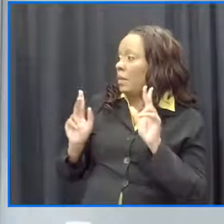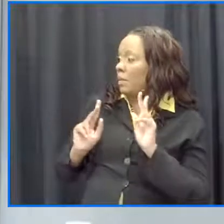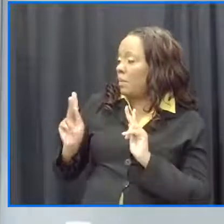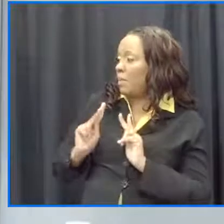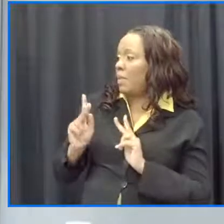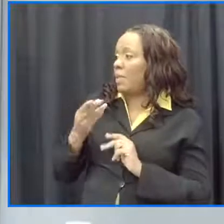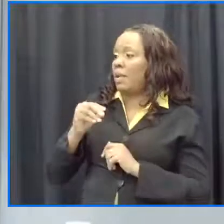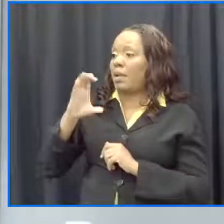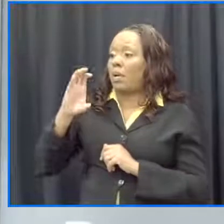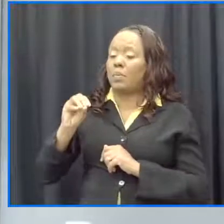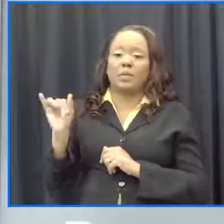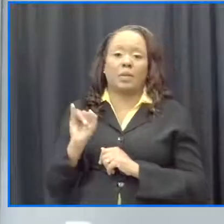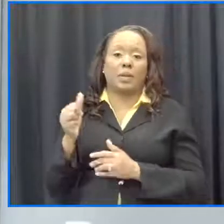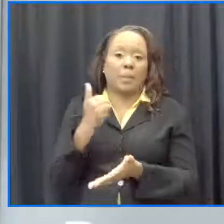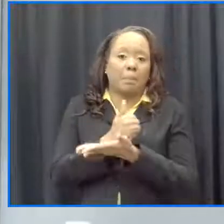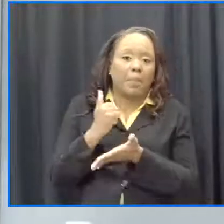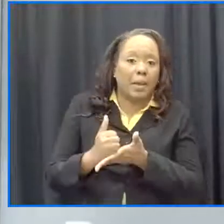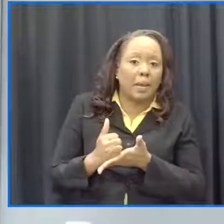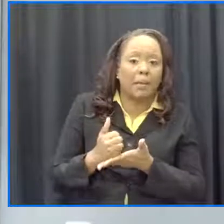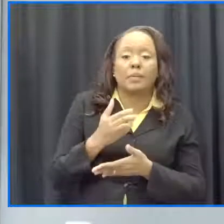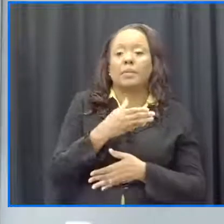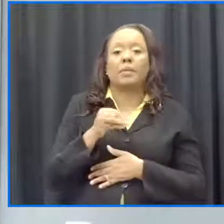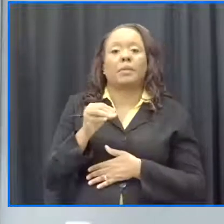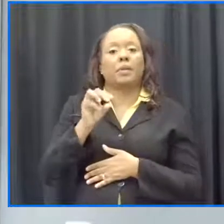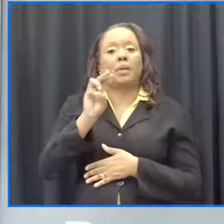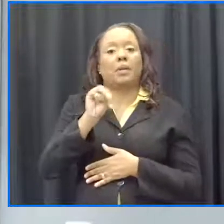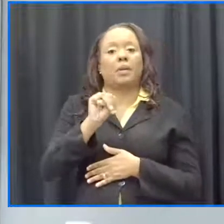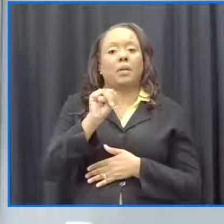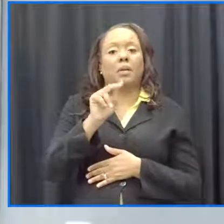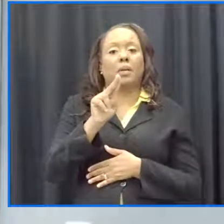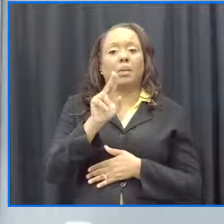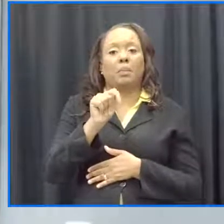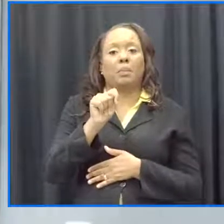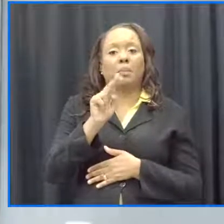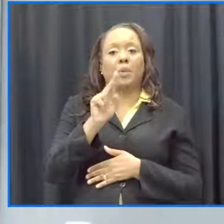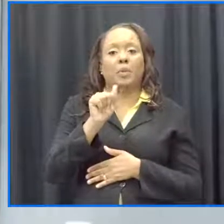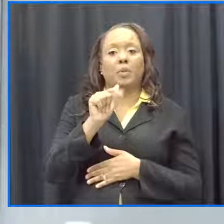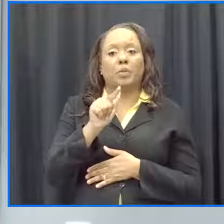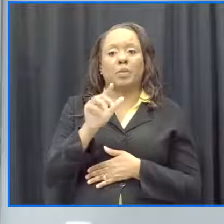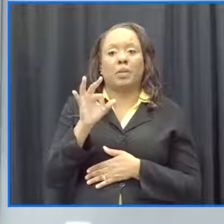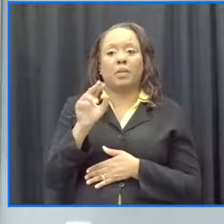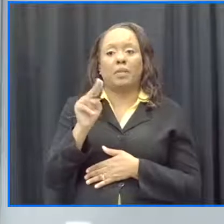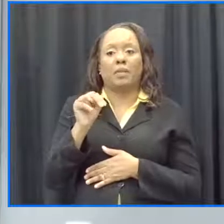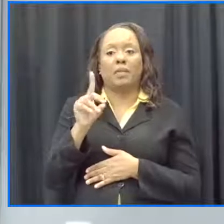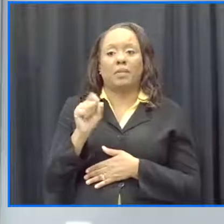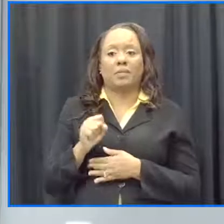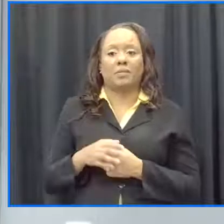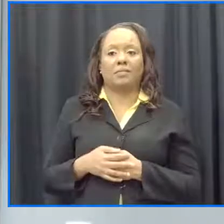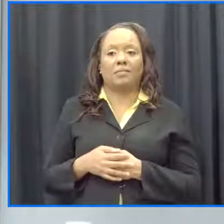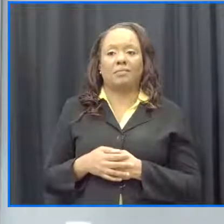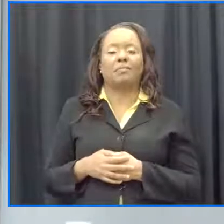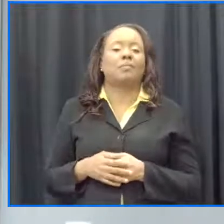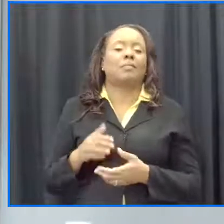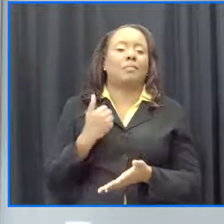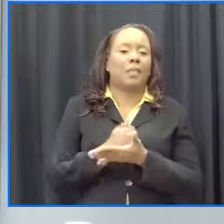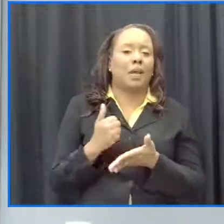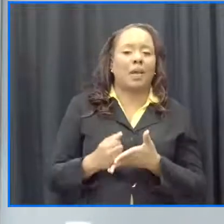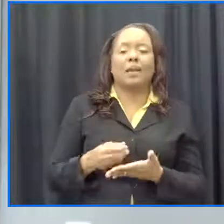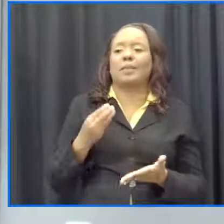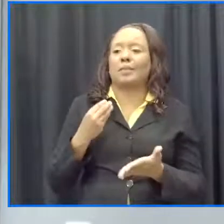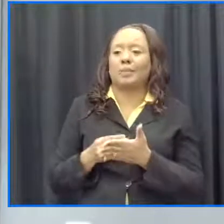Barbados, including banks, mutual funds, and companies. His practice includes corporate and commercial work, banking